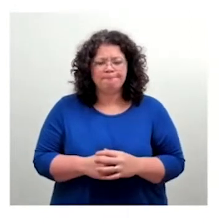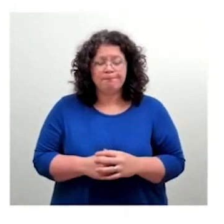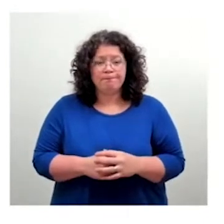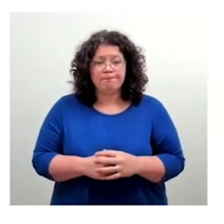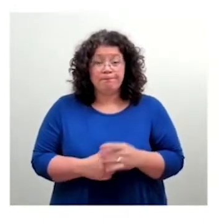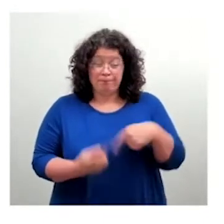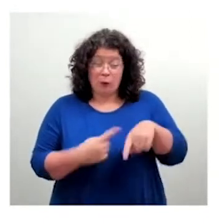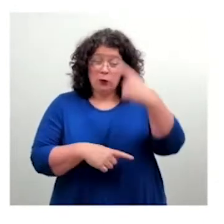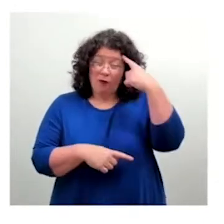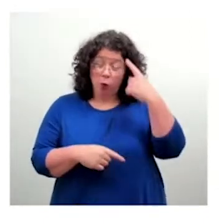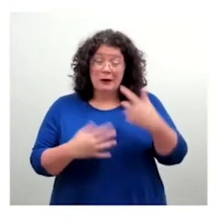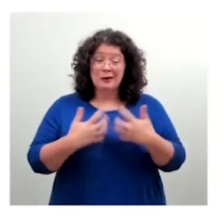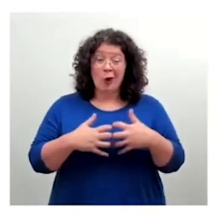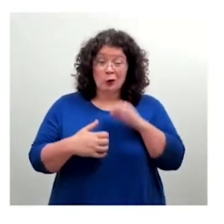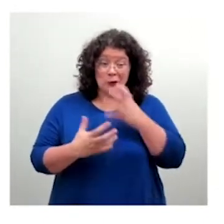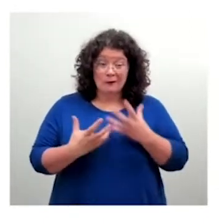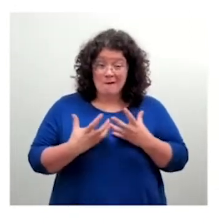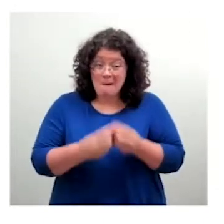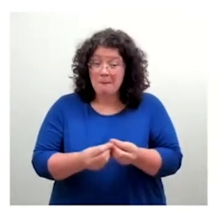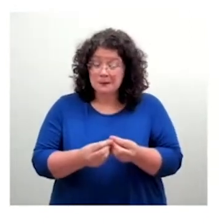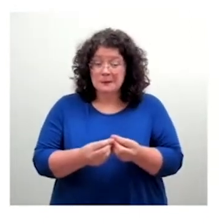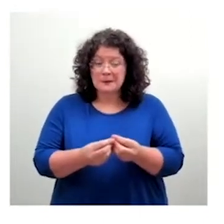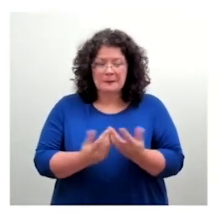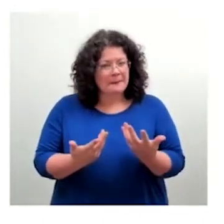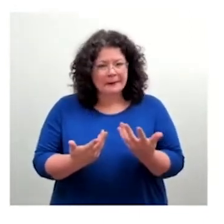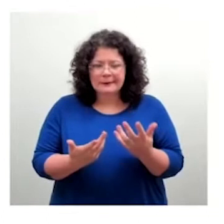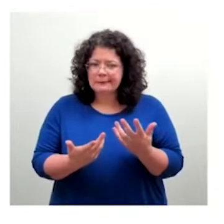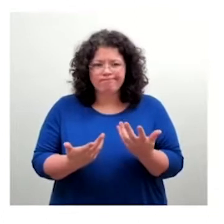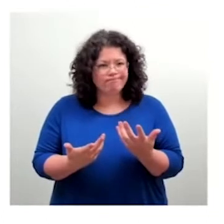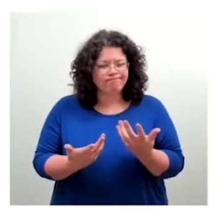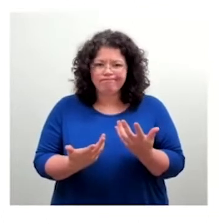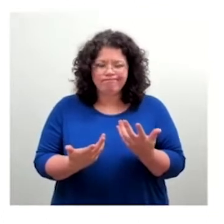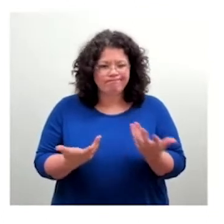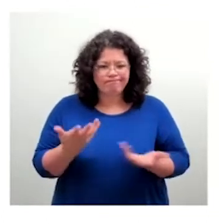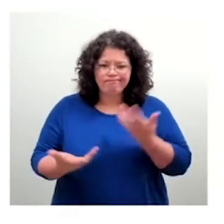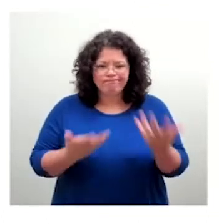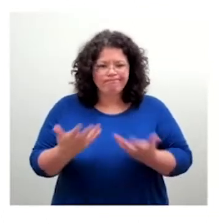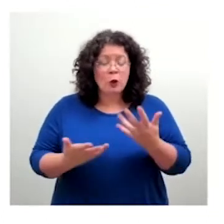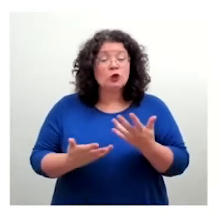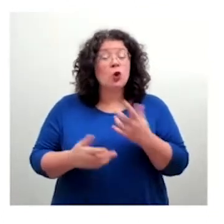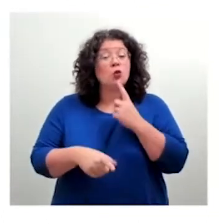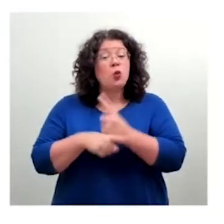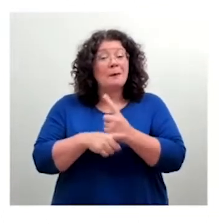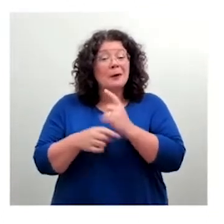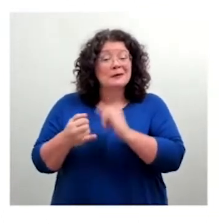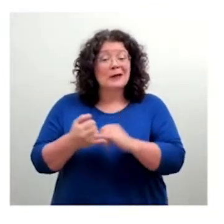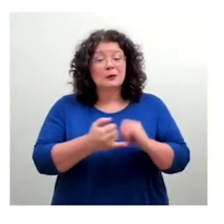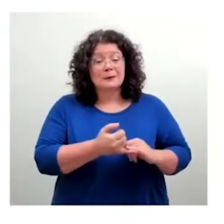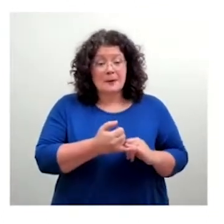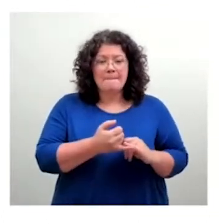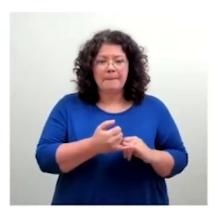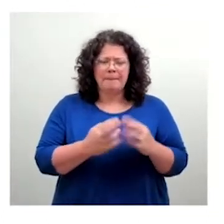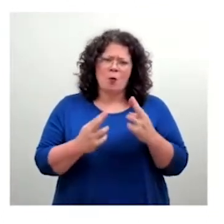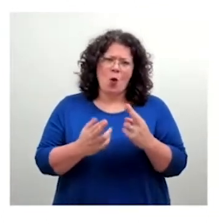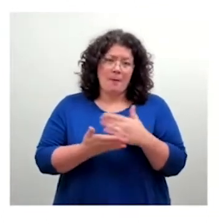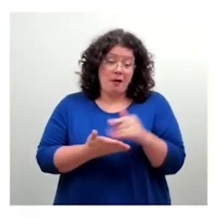presentation, provide a bit of a sense of how Soundscape seeks to address this challenge by really addressing a broader opportunity. and